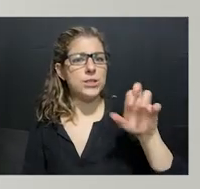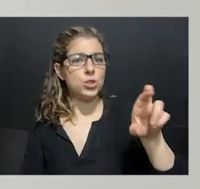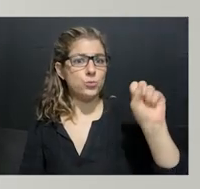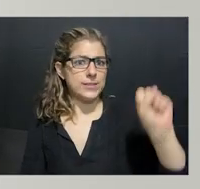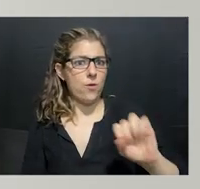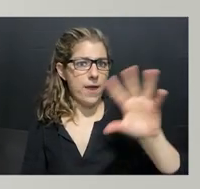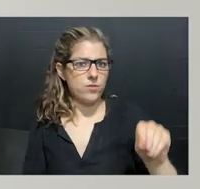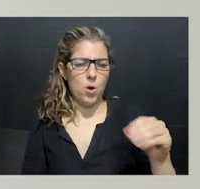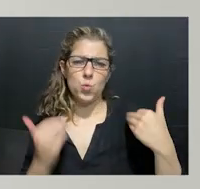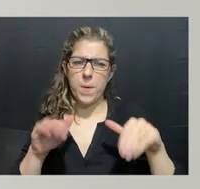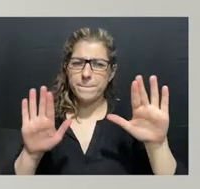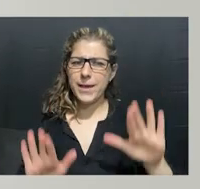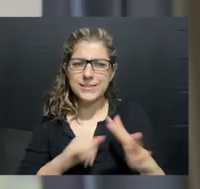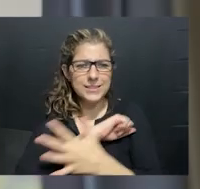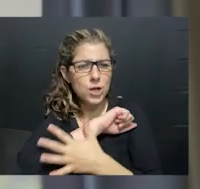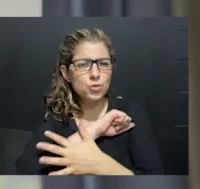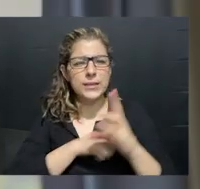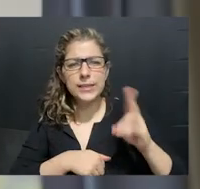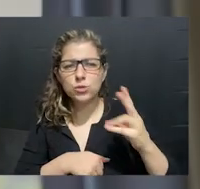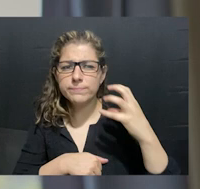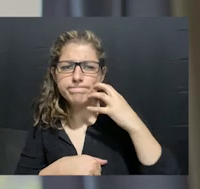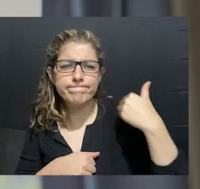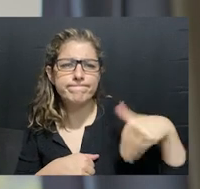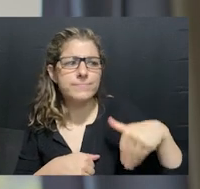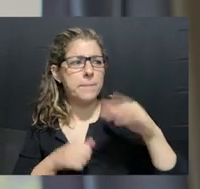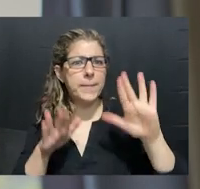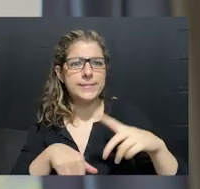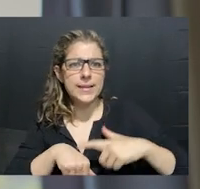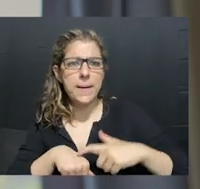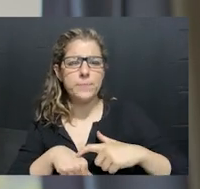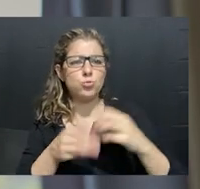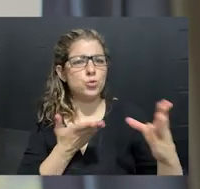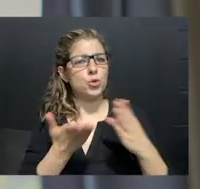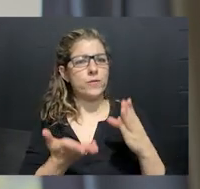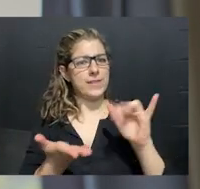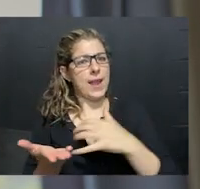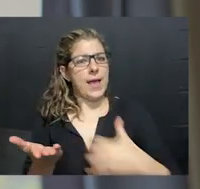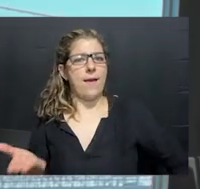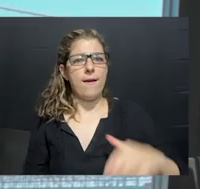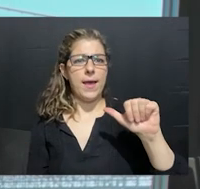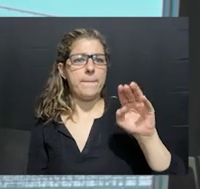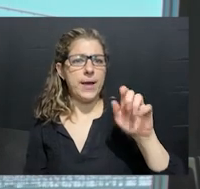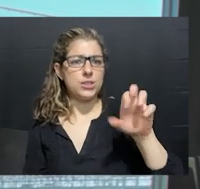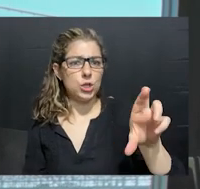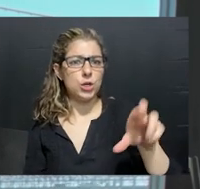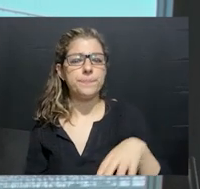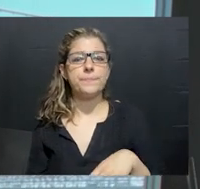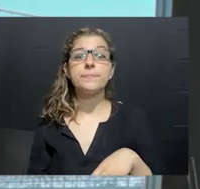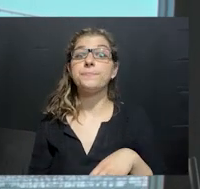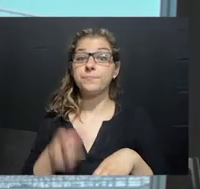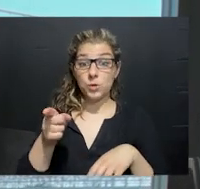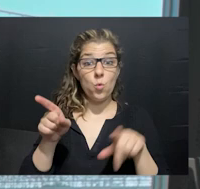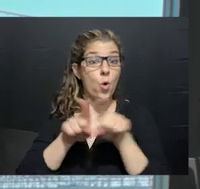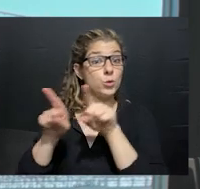amazing country, an amazing history, and an amazing time to serve as ambassador. And then, of course, you were the